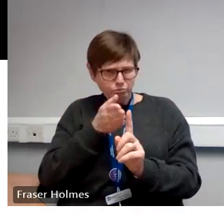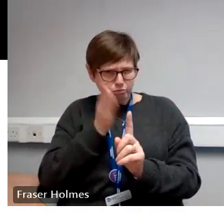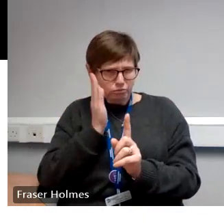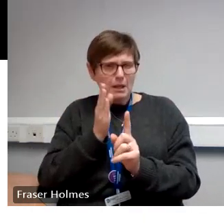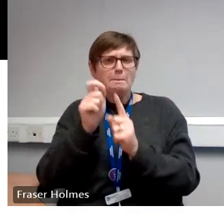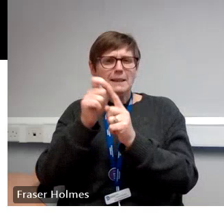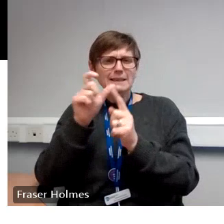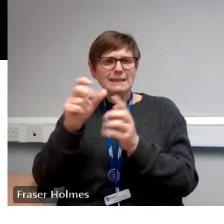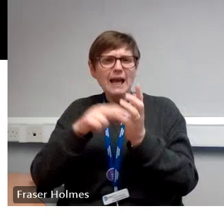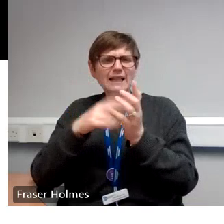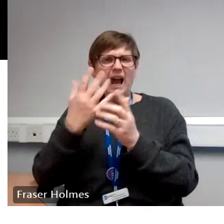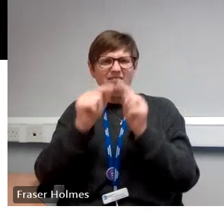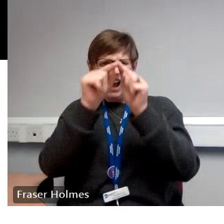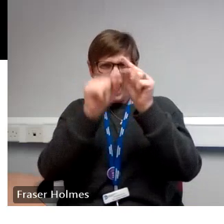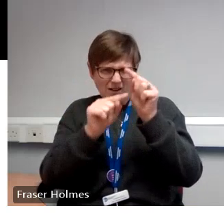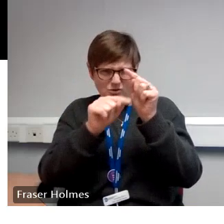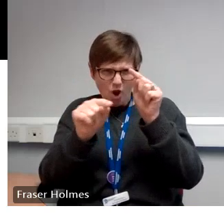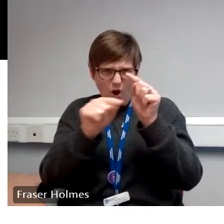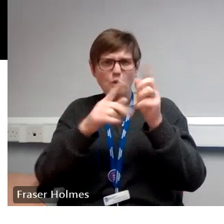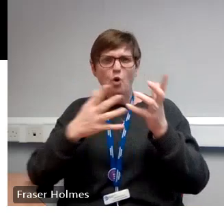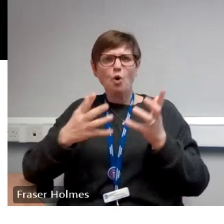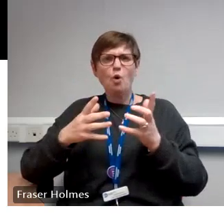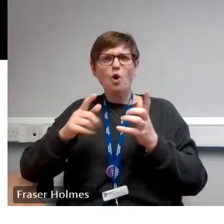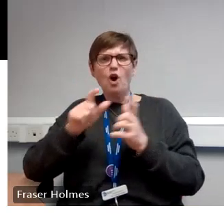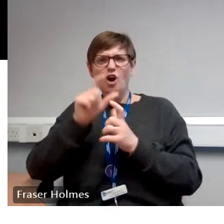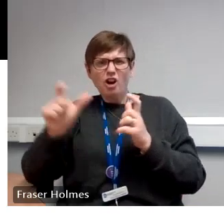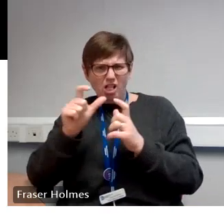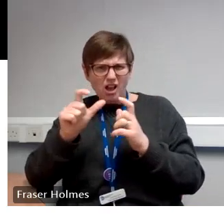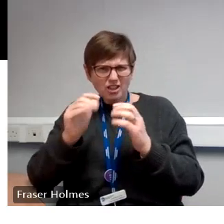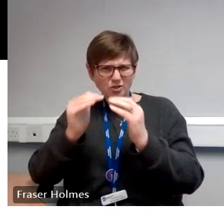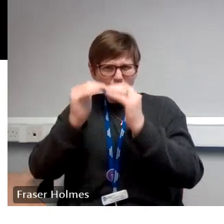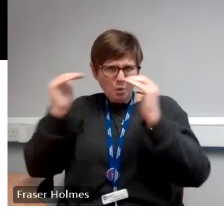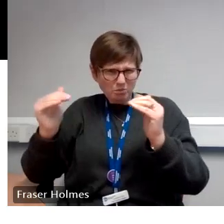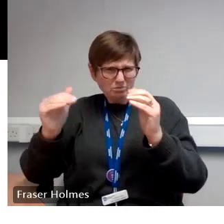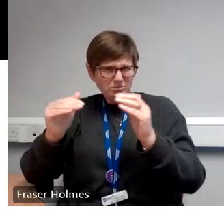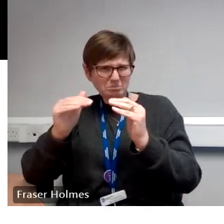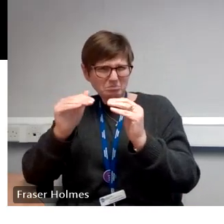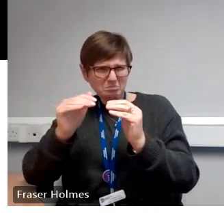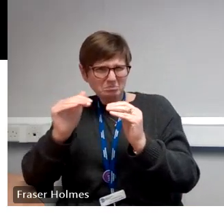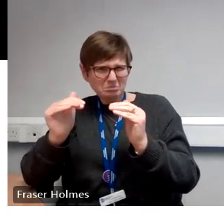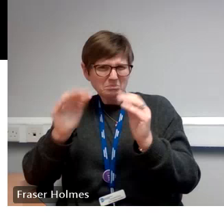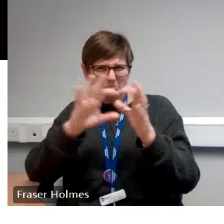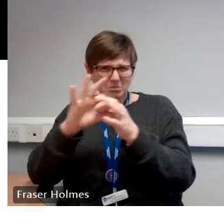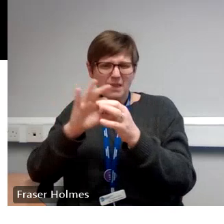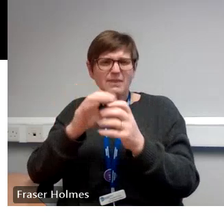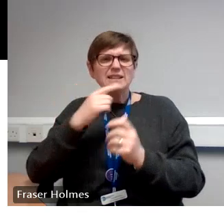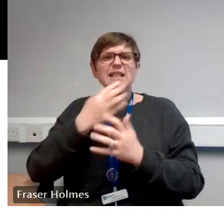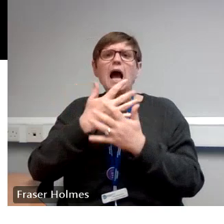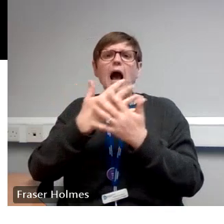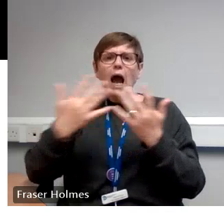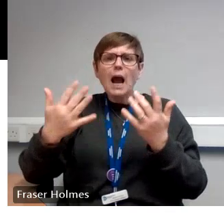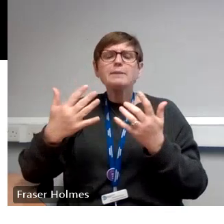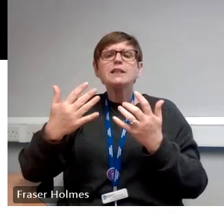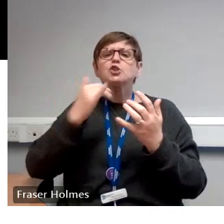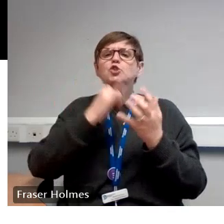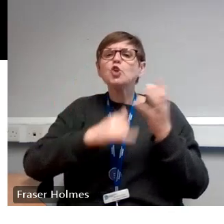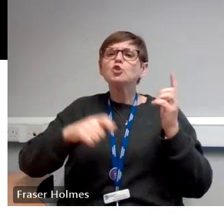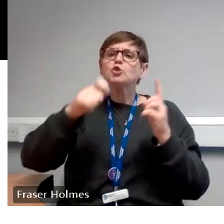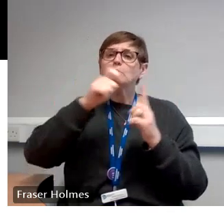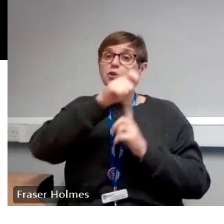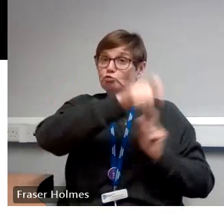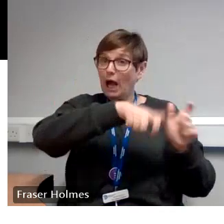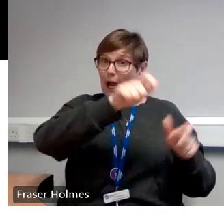PCN has got an arrow or a little matching coloured square next to it. And that tells you how many social prescribers there